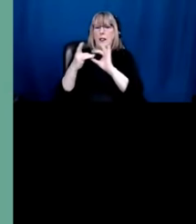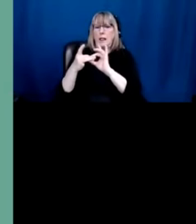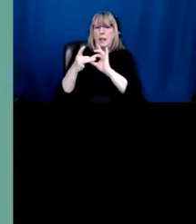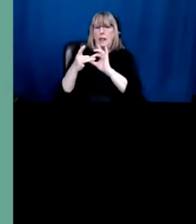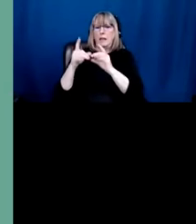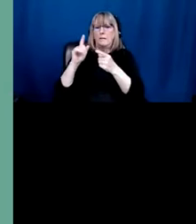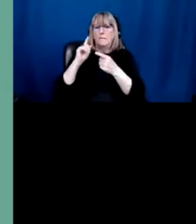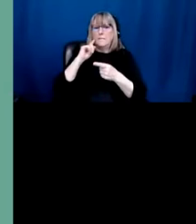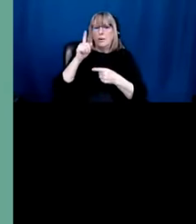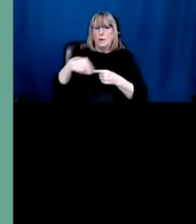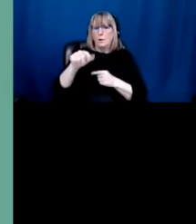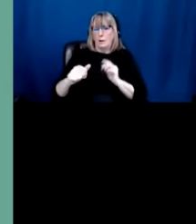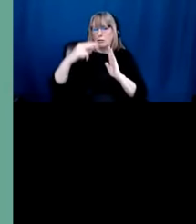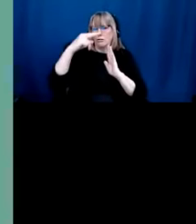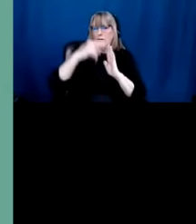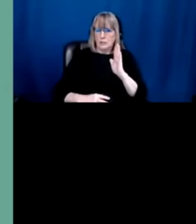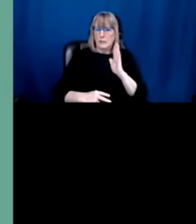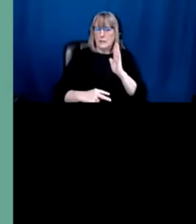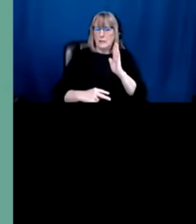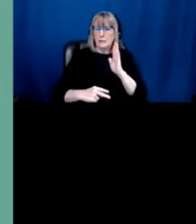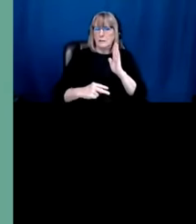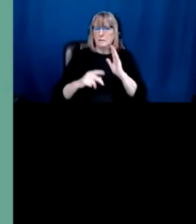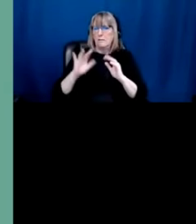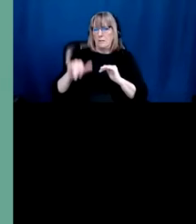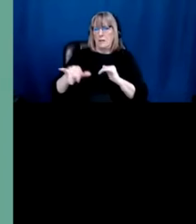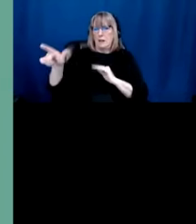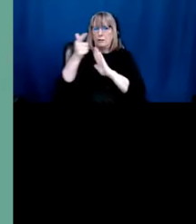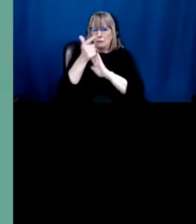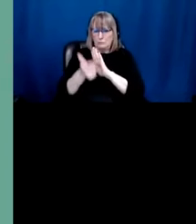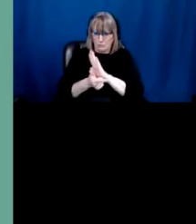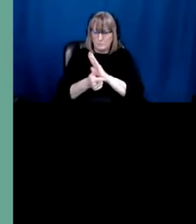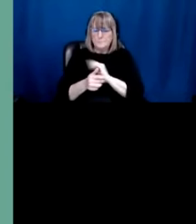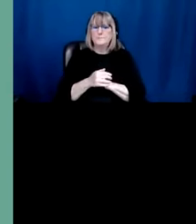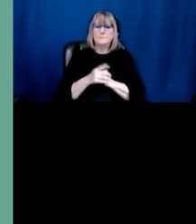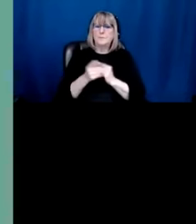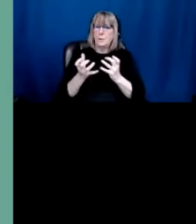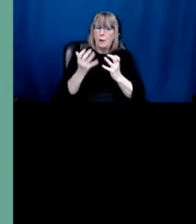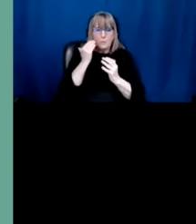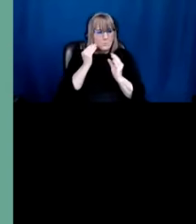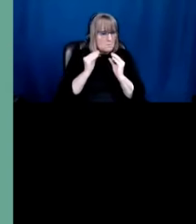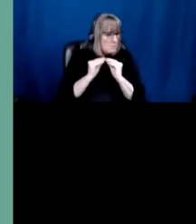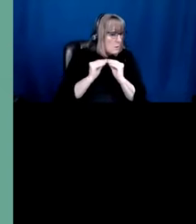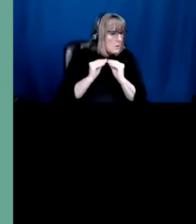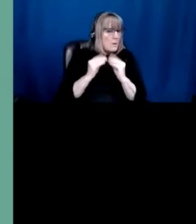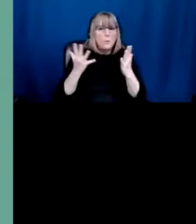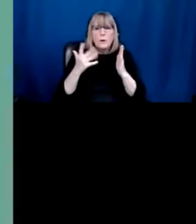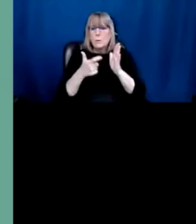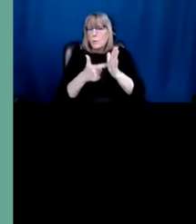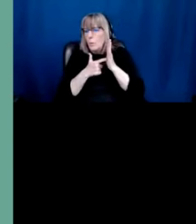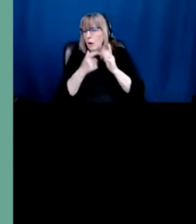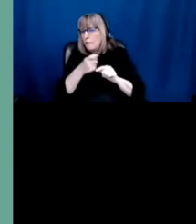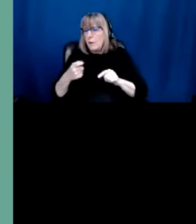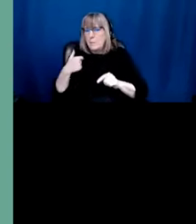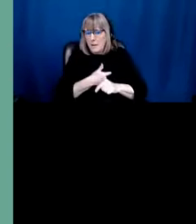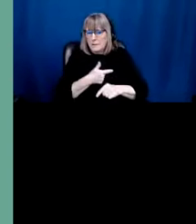for you to be able to read the text of the statute. So if you want to know more and you want to know what is required of us, it's